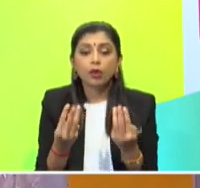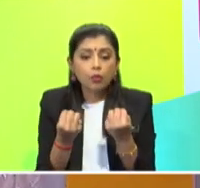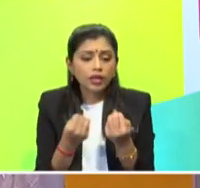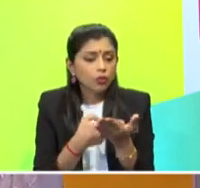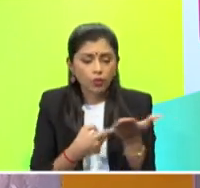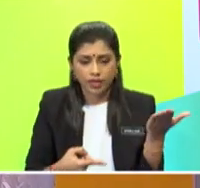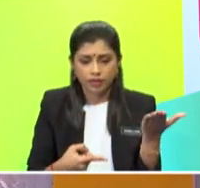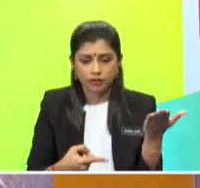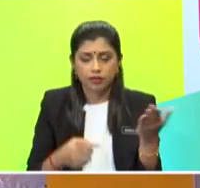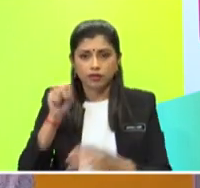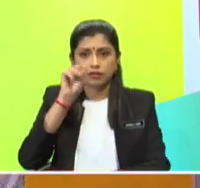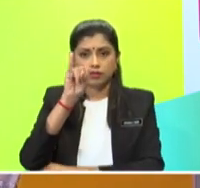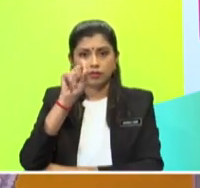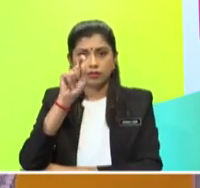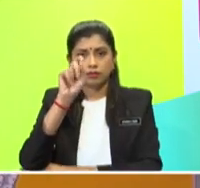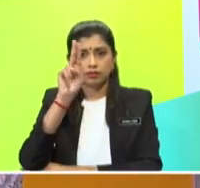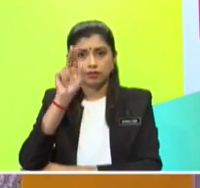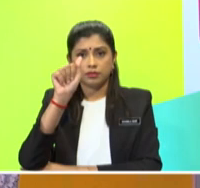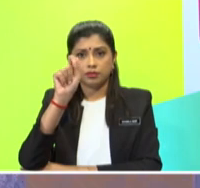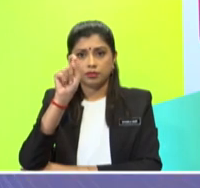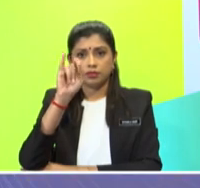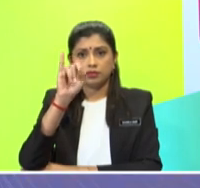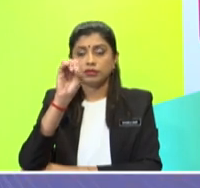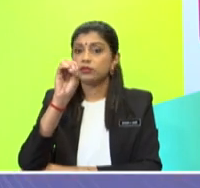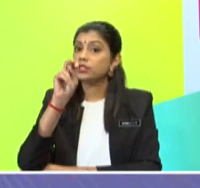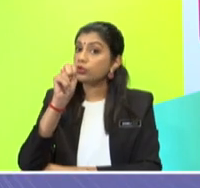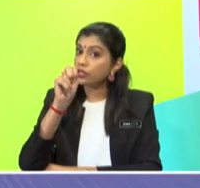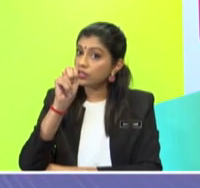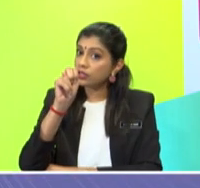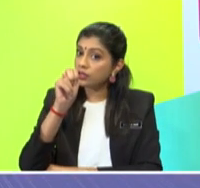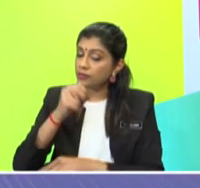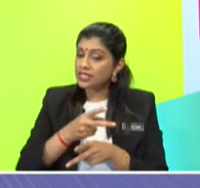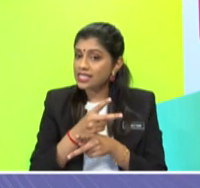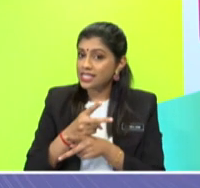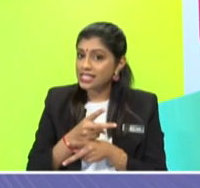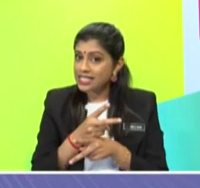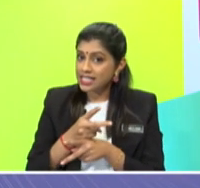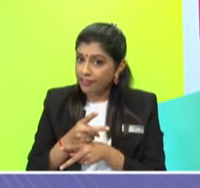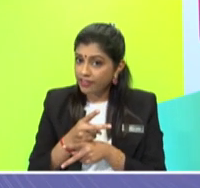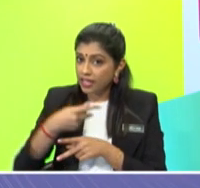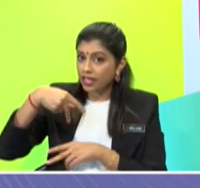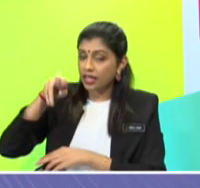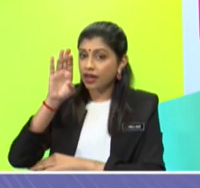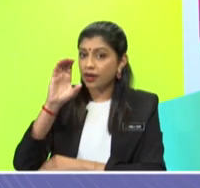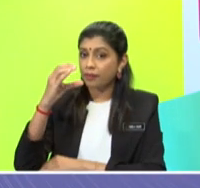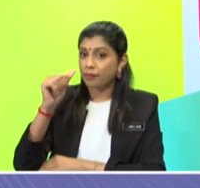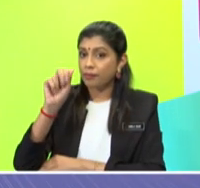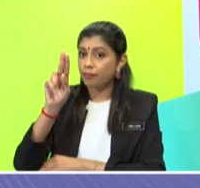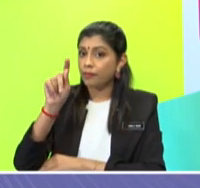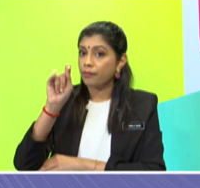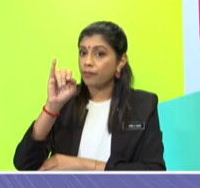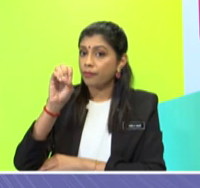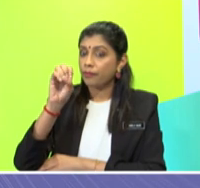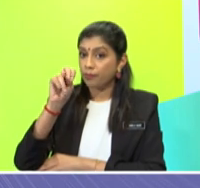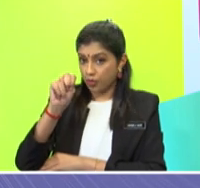from this question? So the situation is safety precautions, flood. So that will be the situation. Now, what